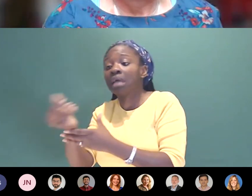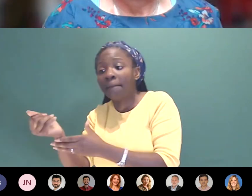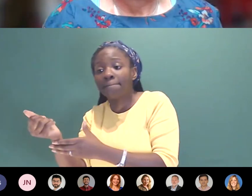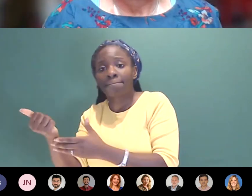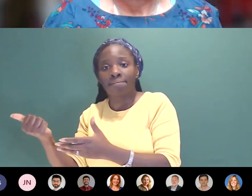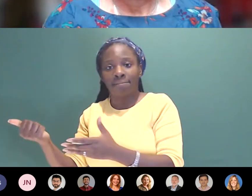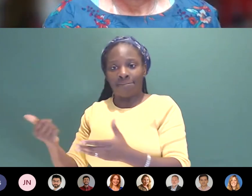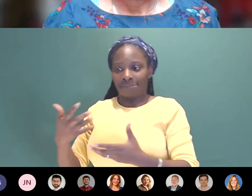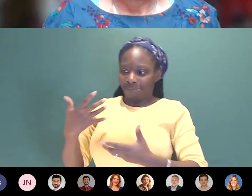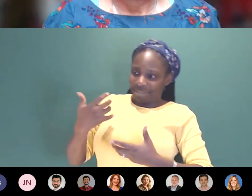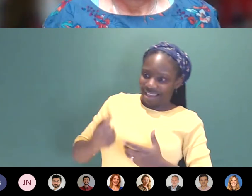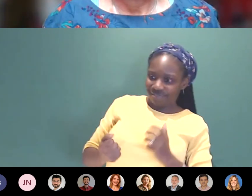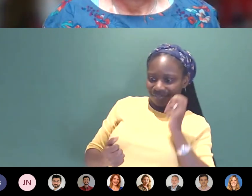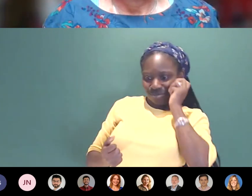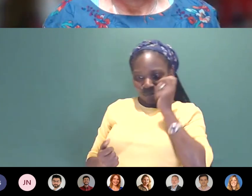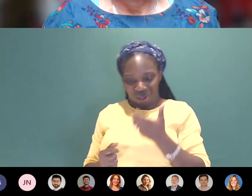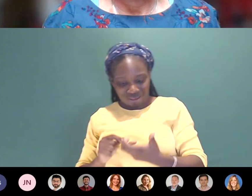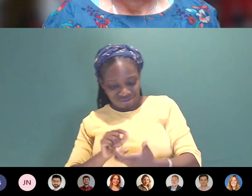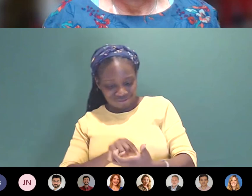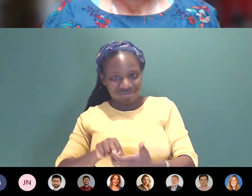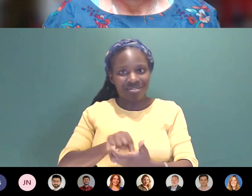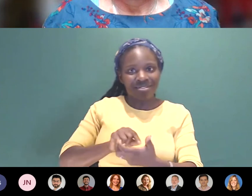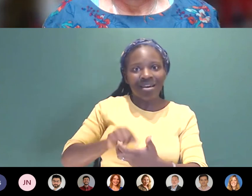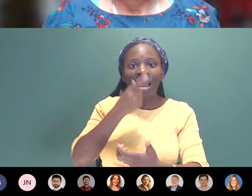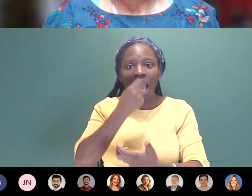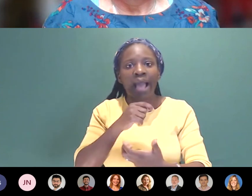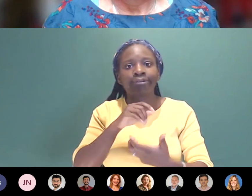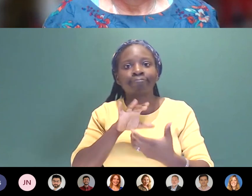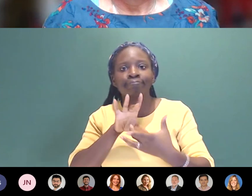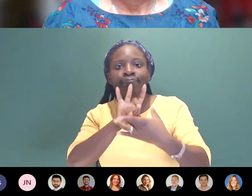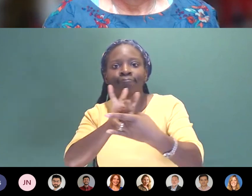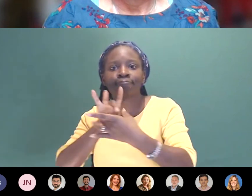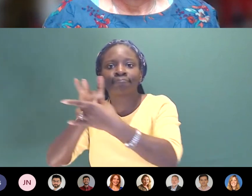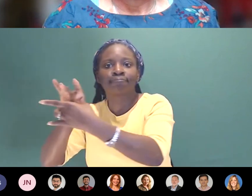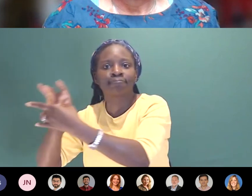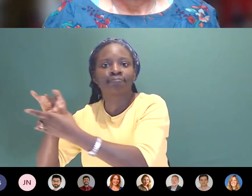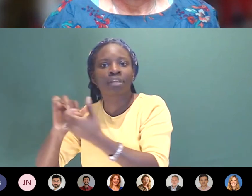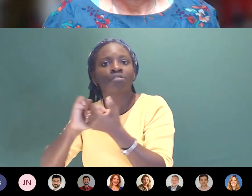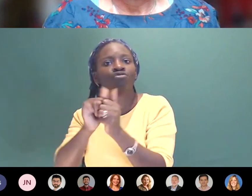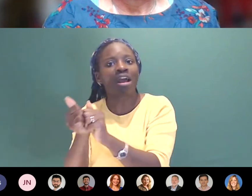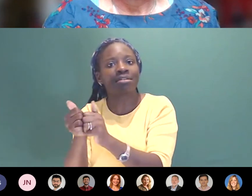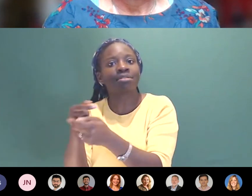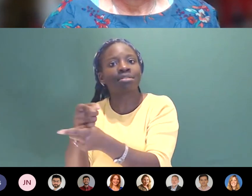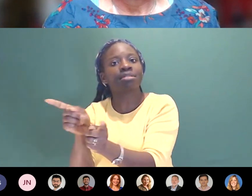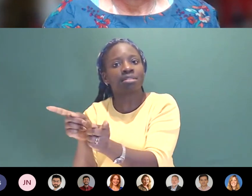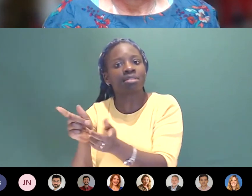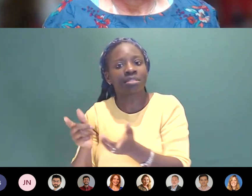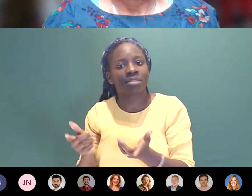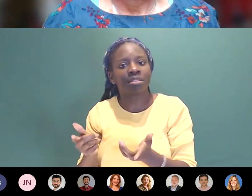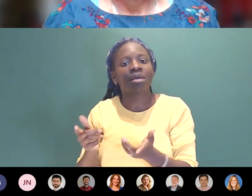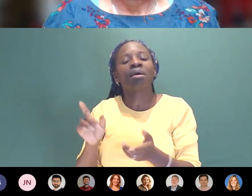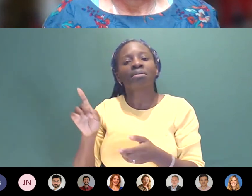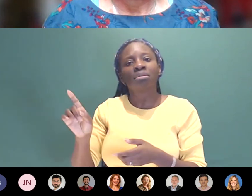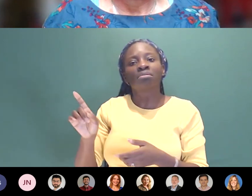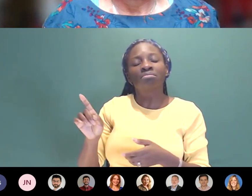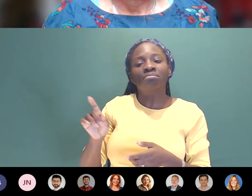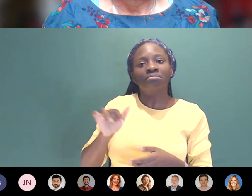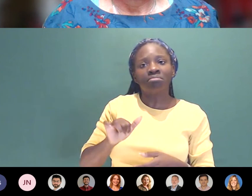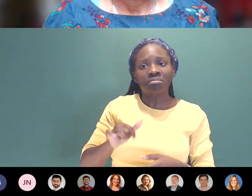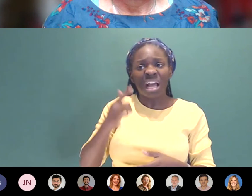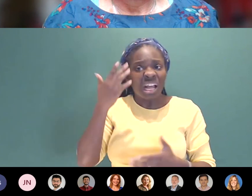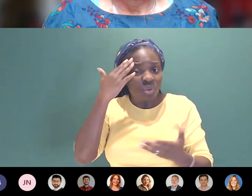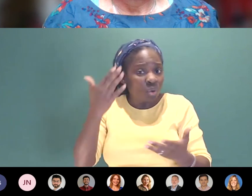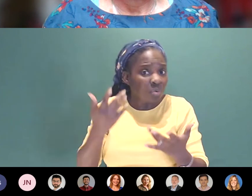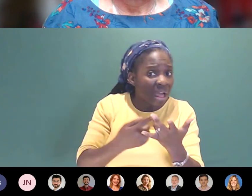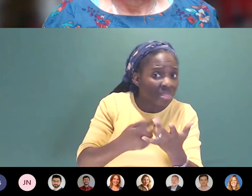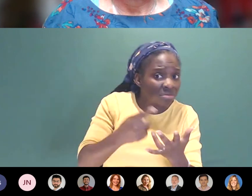really appreciated being able to contact their friends in that way. So the others, they struggled more. I don't know if anyone else wants to say